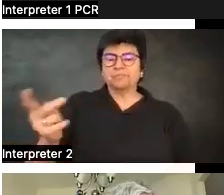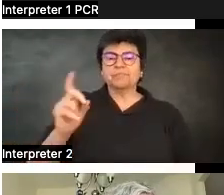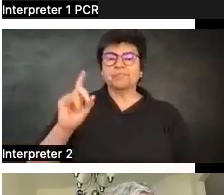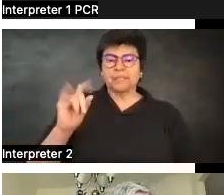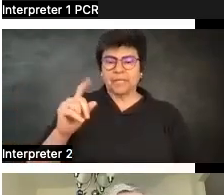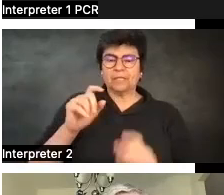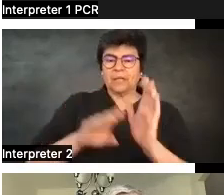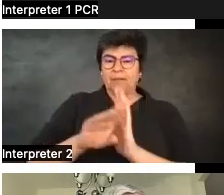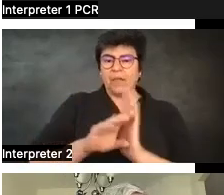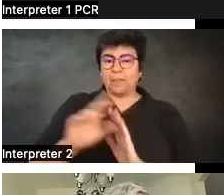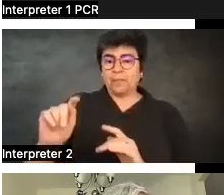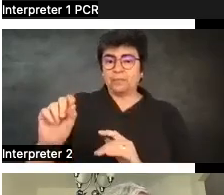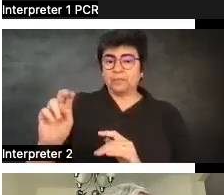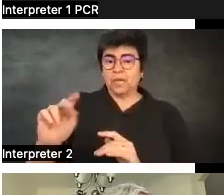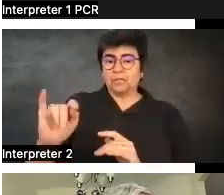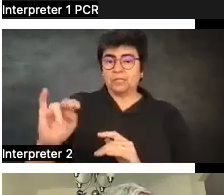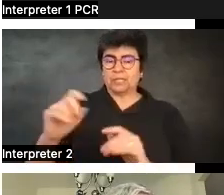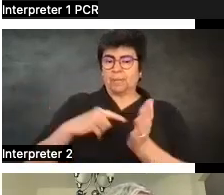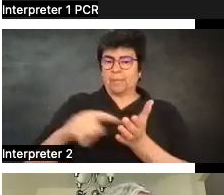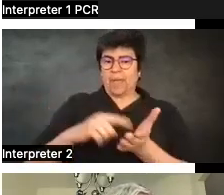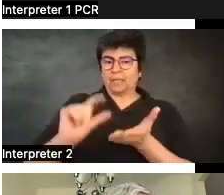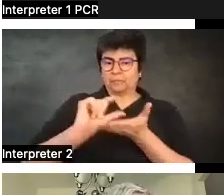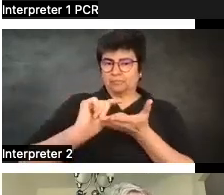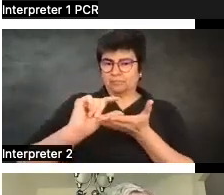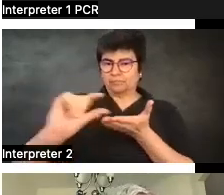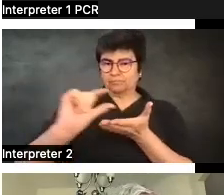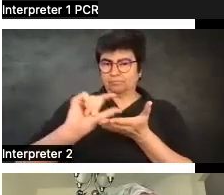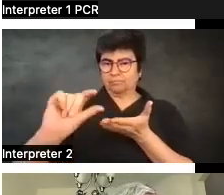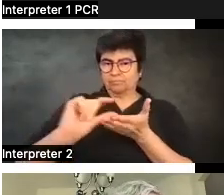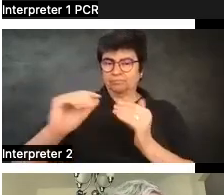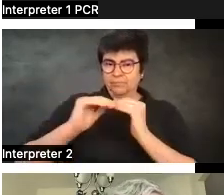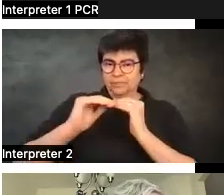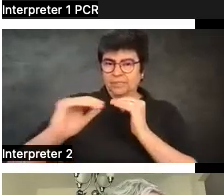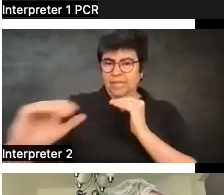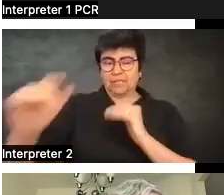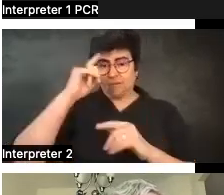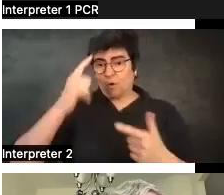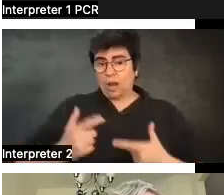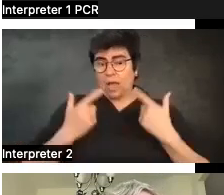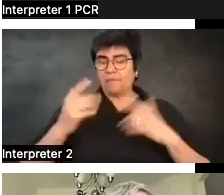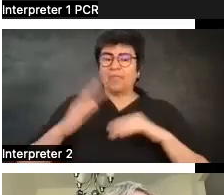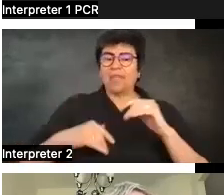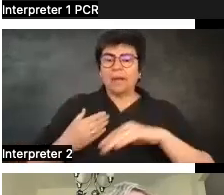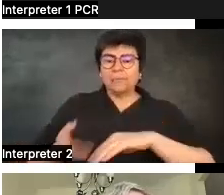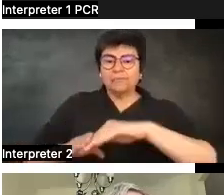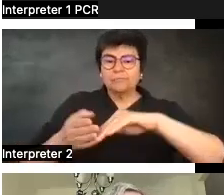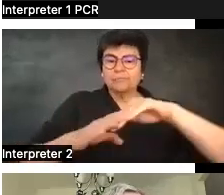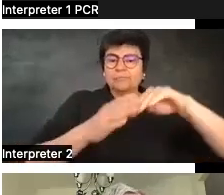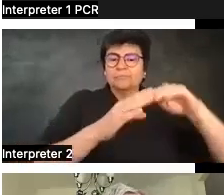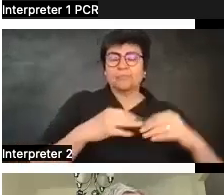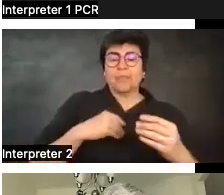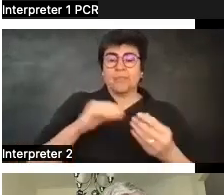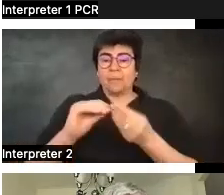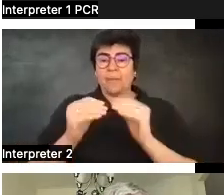tontine that pays a stable amount for life instead of one that gradually grows. And the amount that you're going